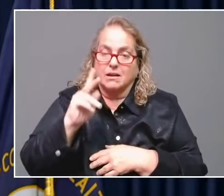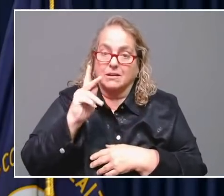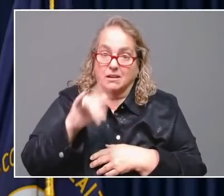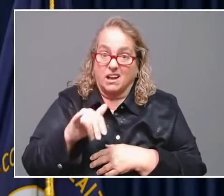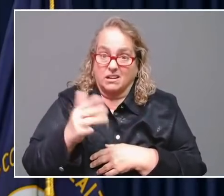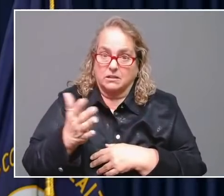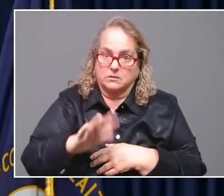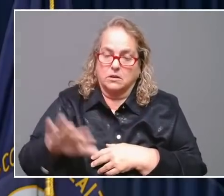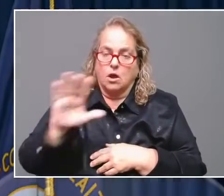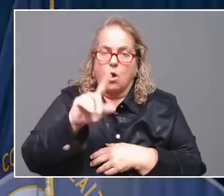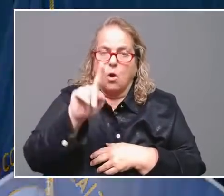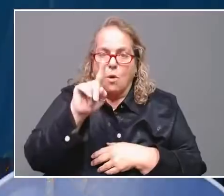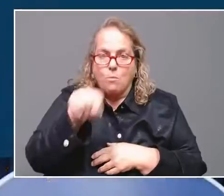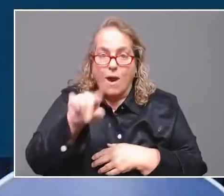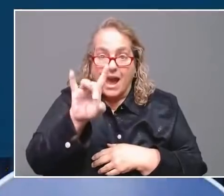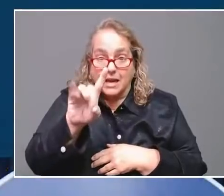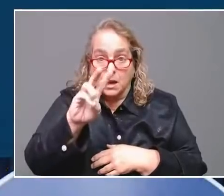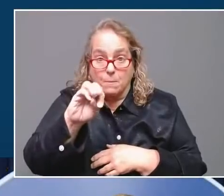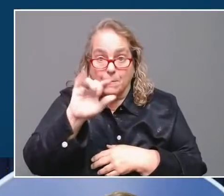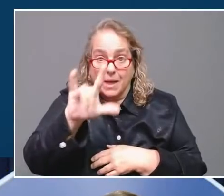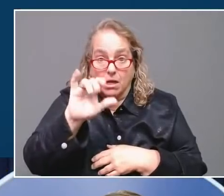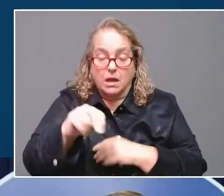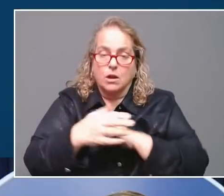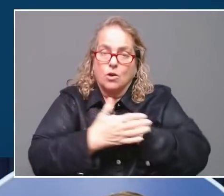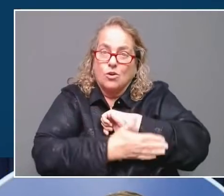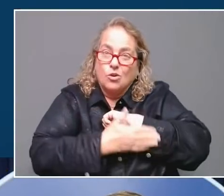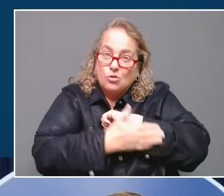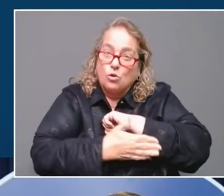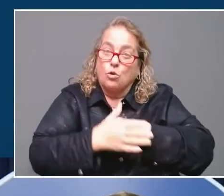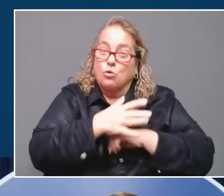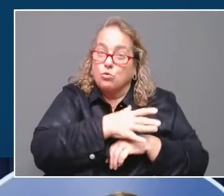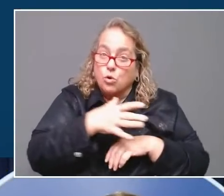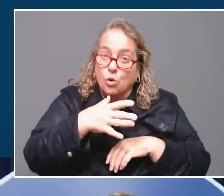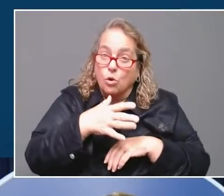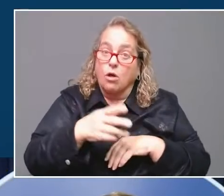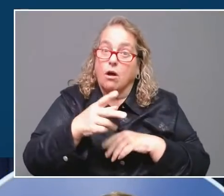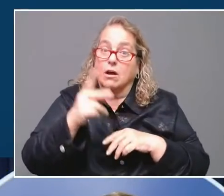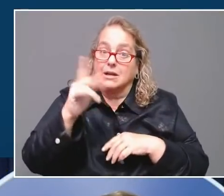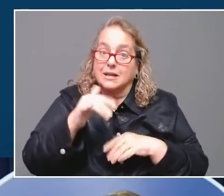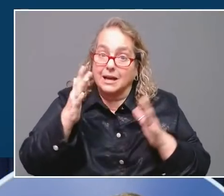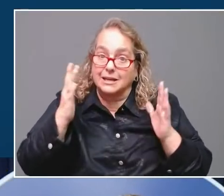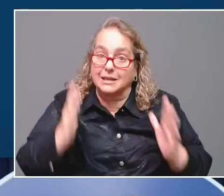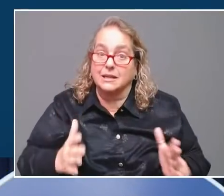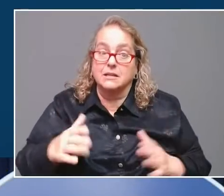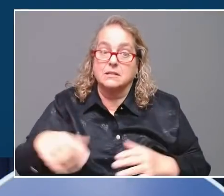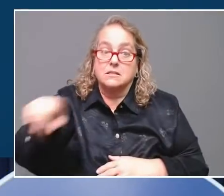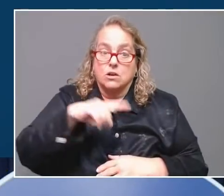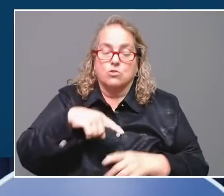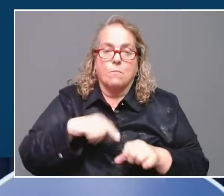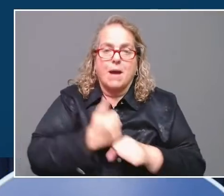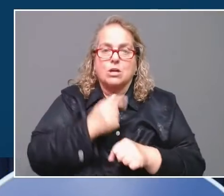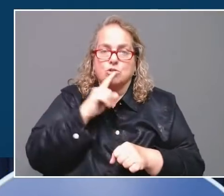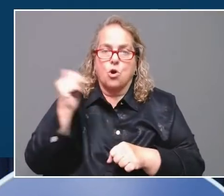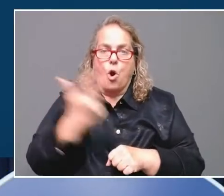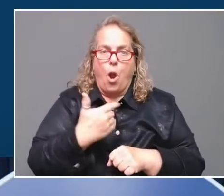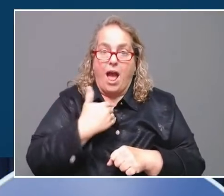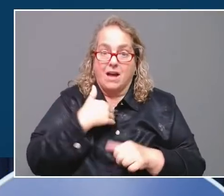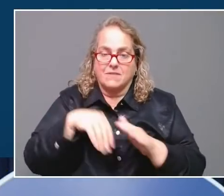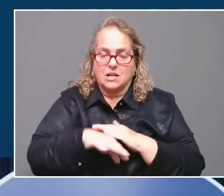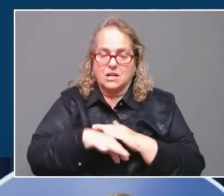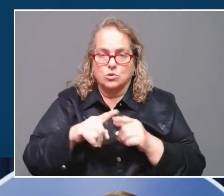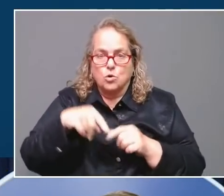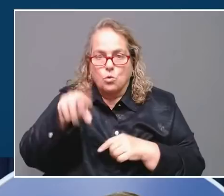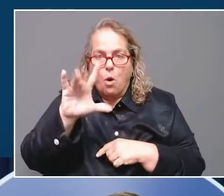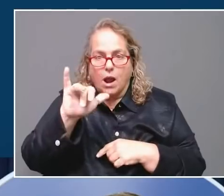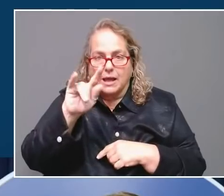rural Kentuckians and help ensure every Kentucky resident has access to quality health care. In fact, the program's impact